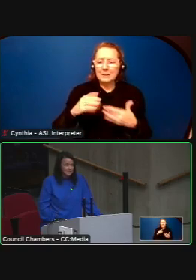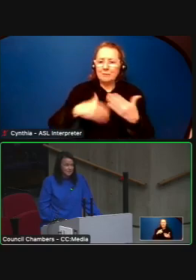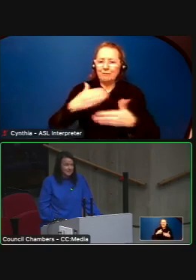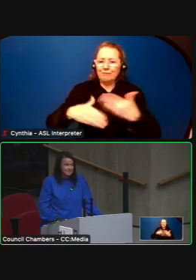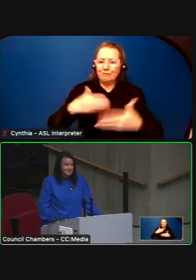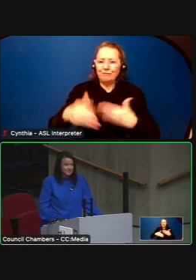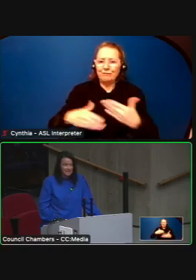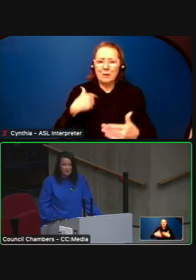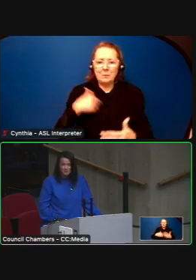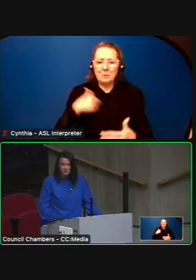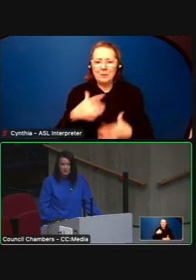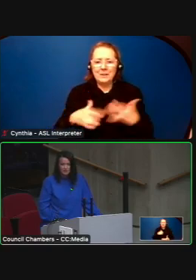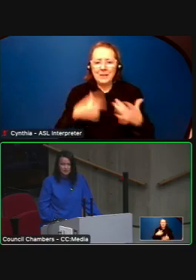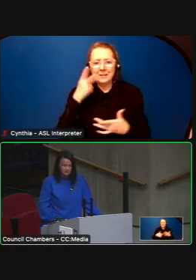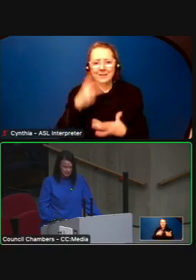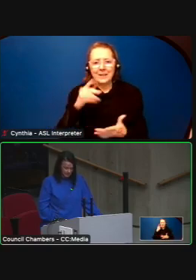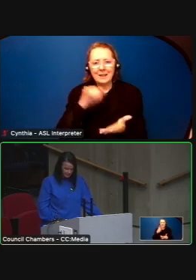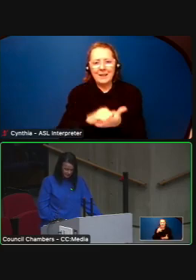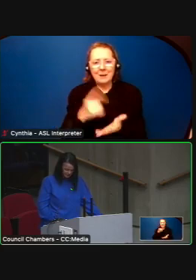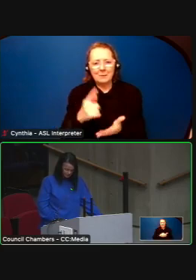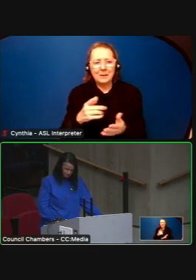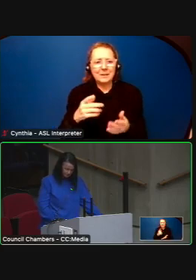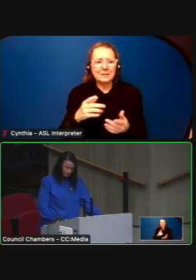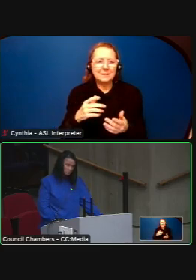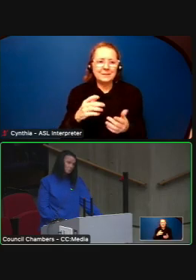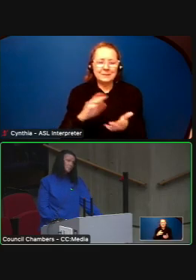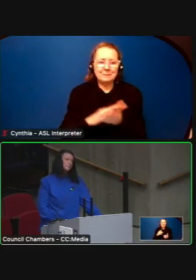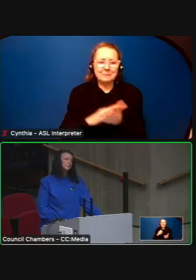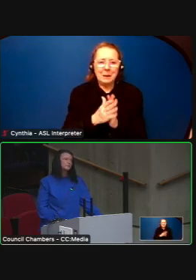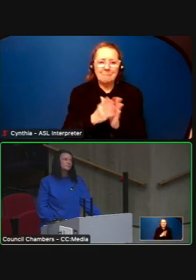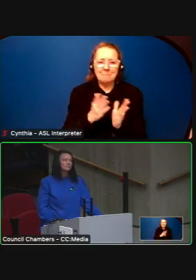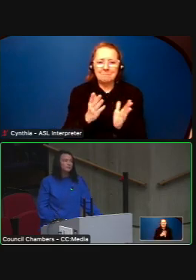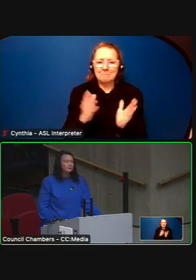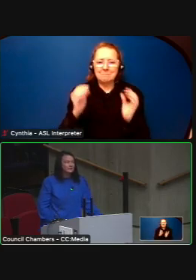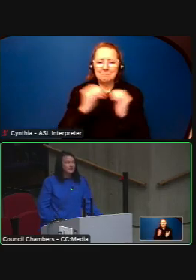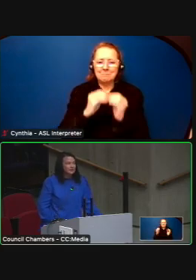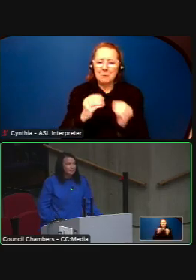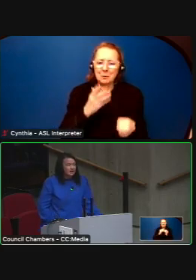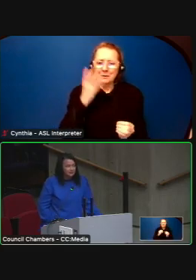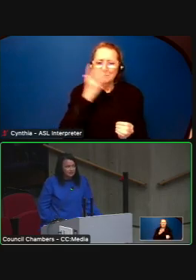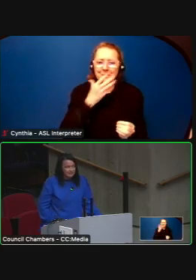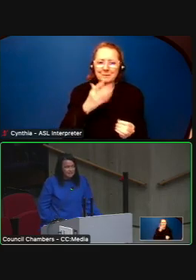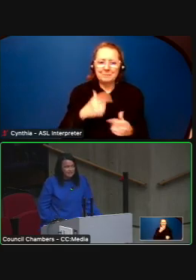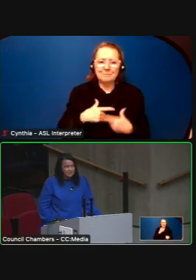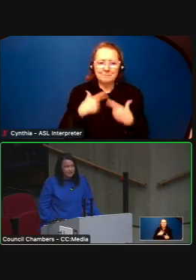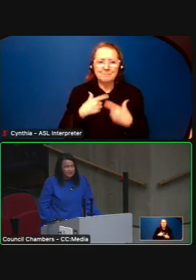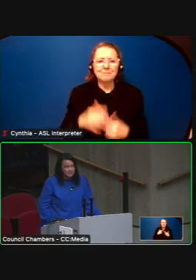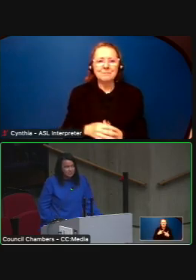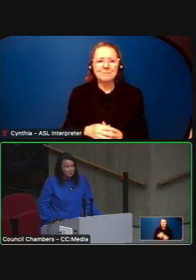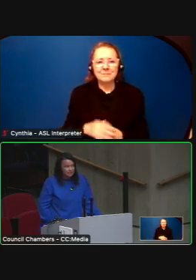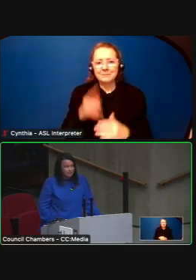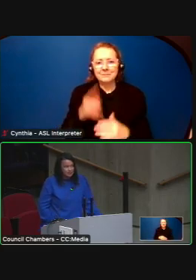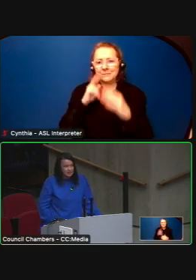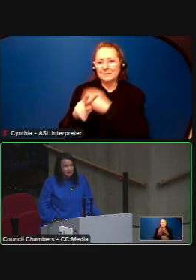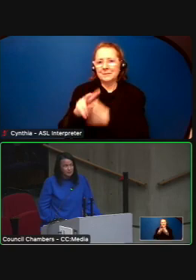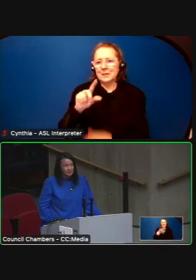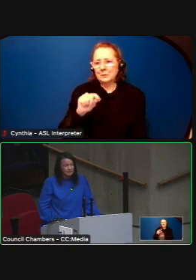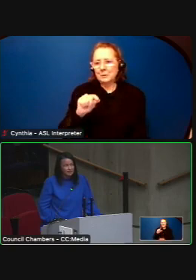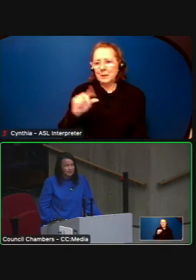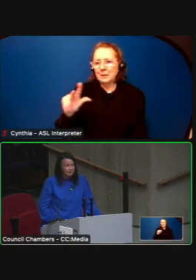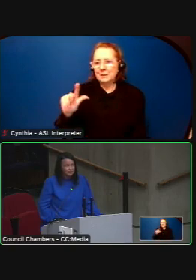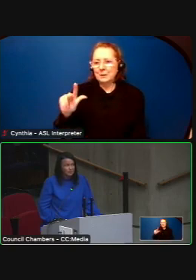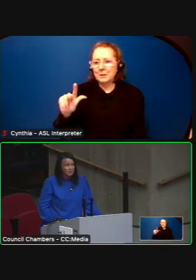we're excited to see that one also come to life. A look ahead to 2023,